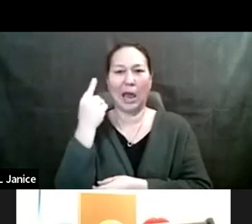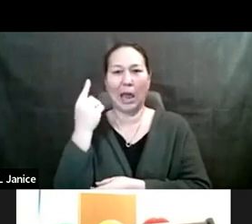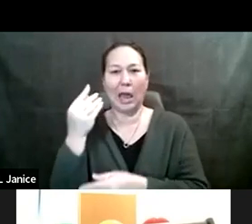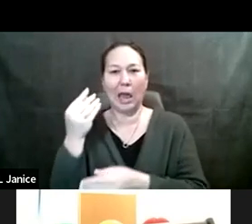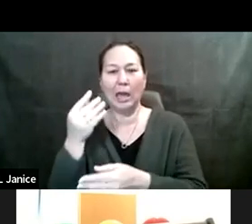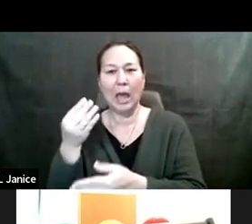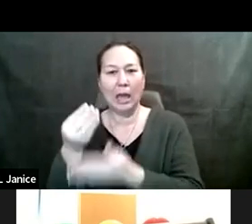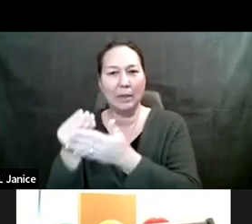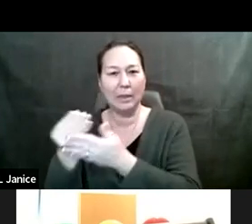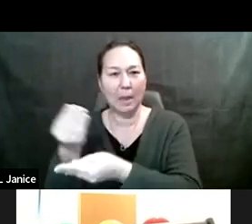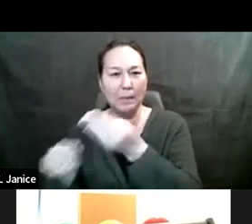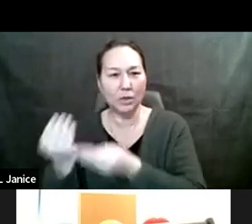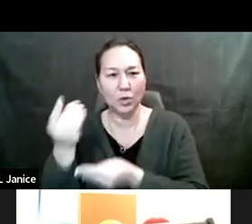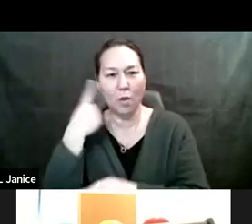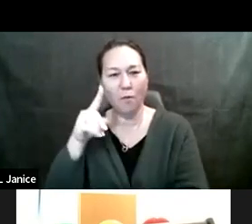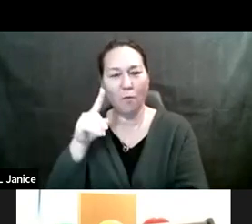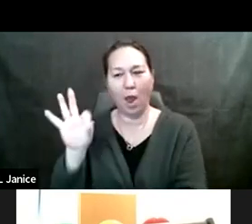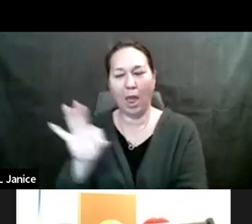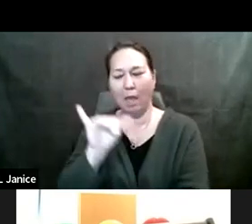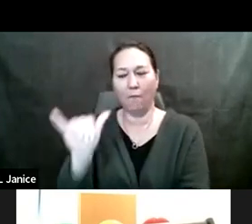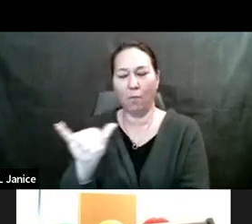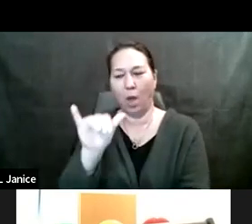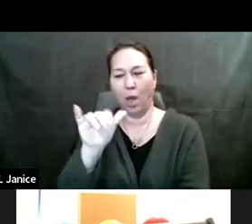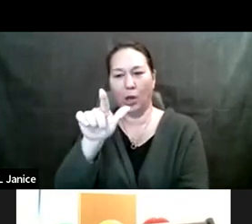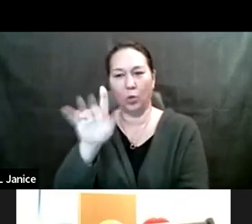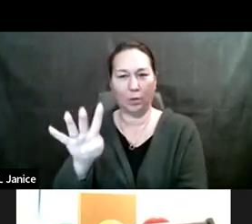2024. foreign